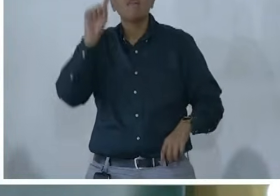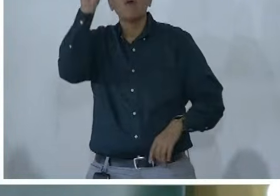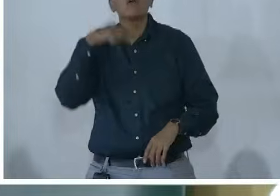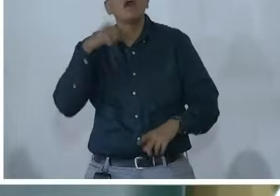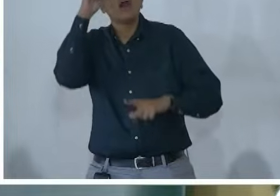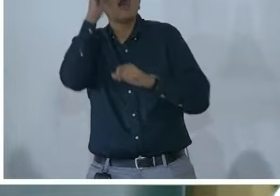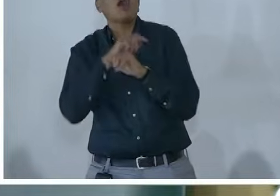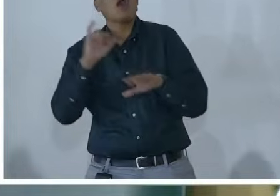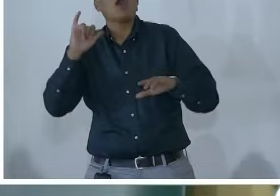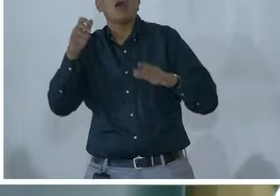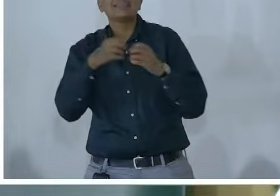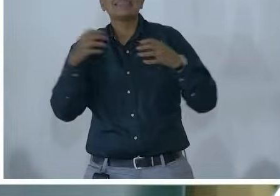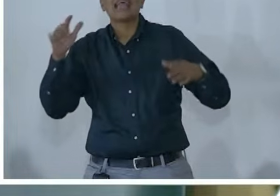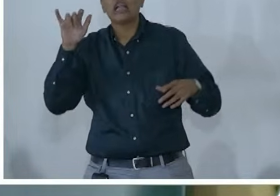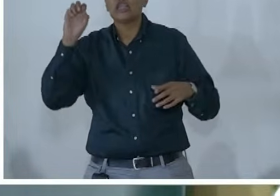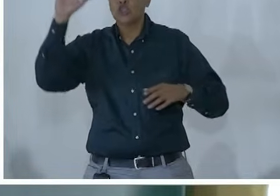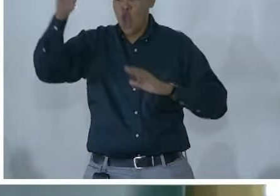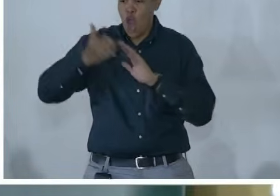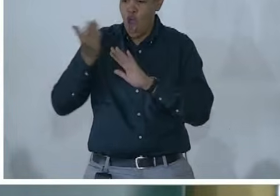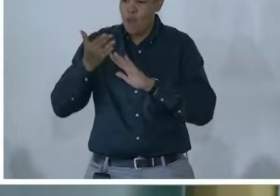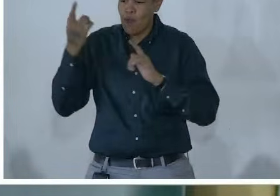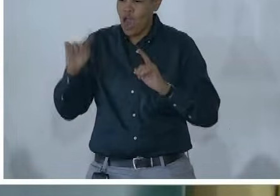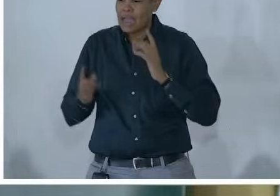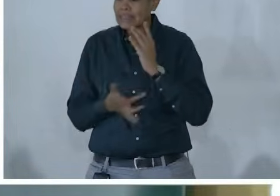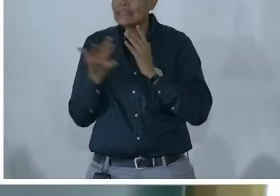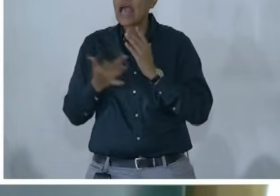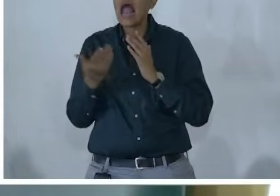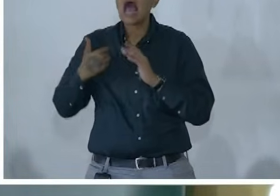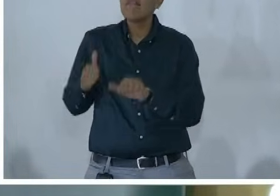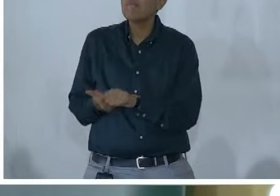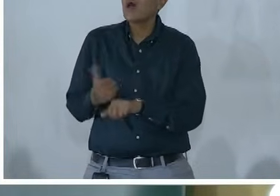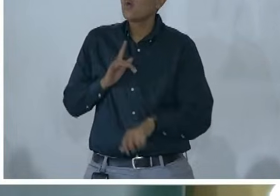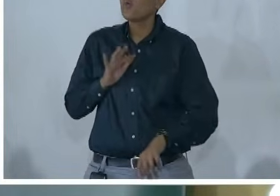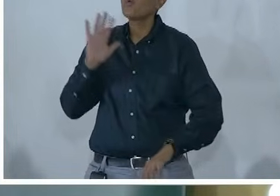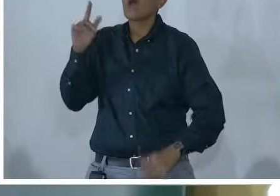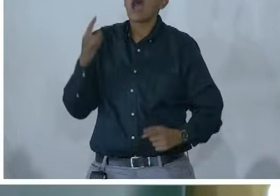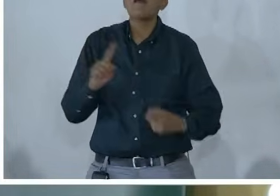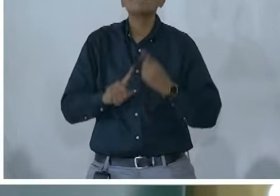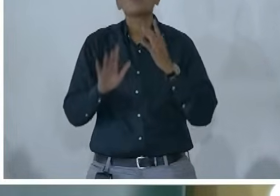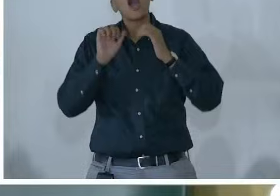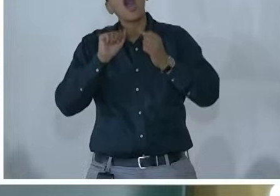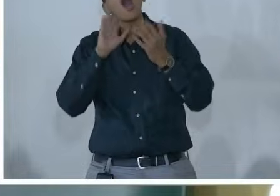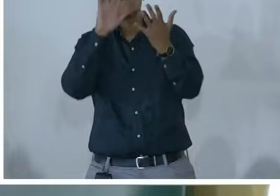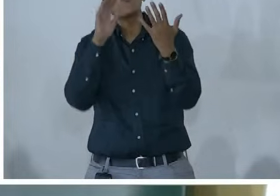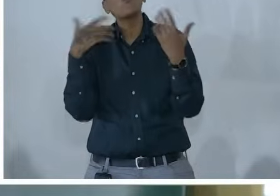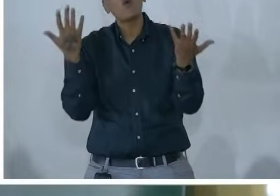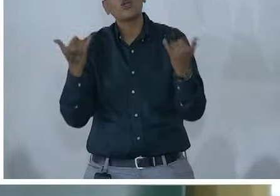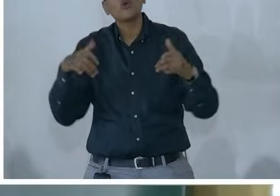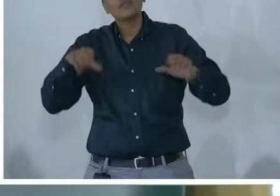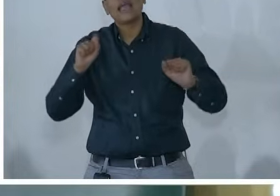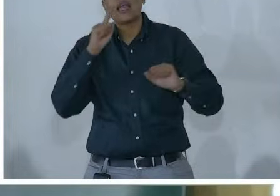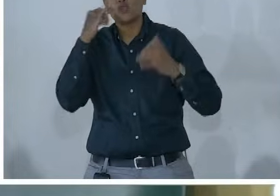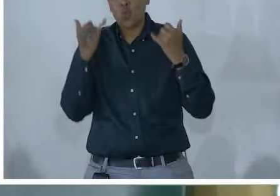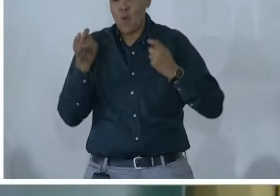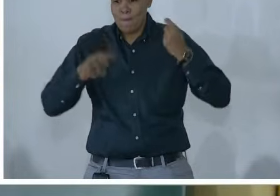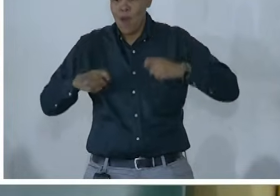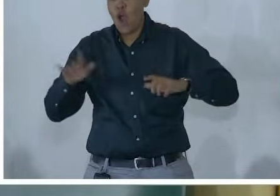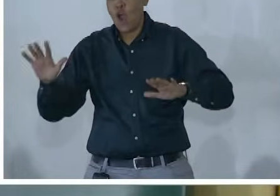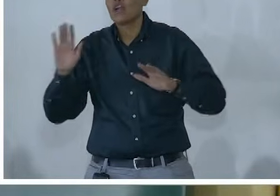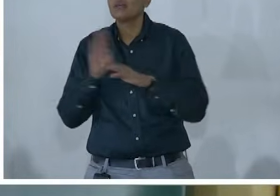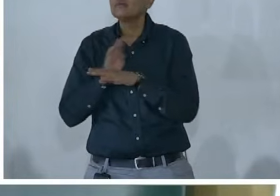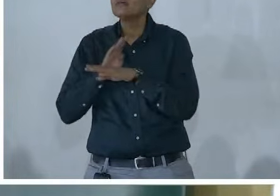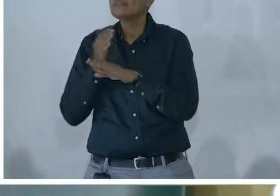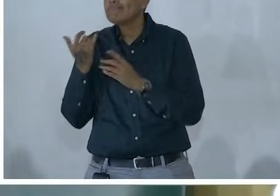into the scale of JISTV's operations, the technology being utilized, and the approach being taken to modern